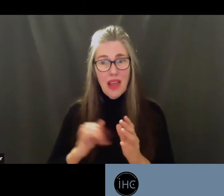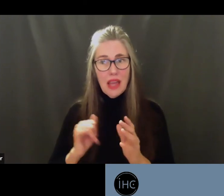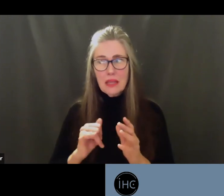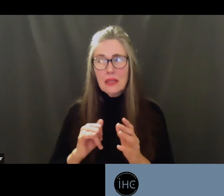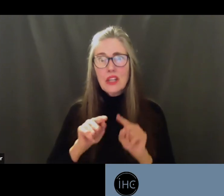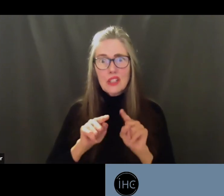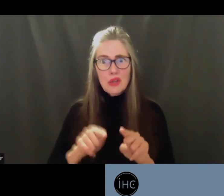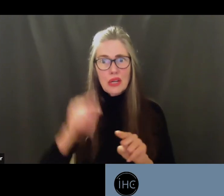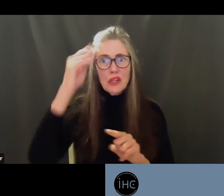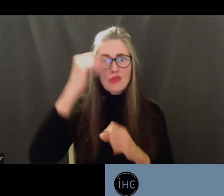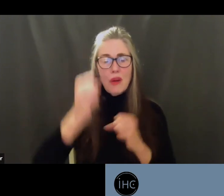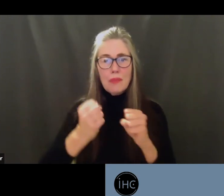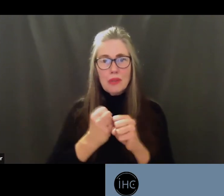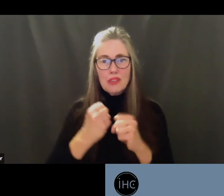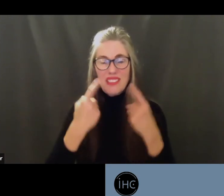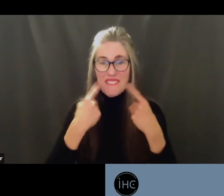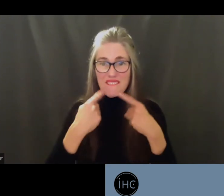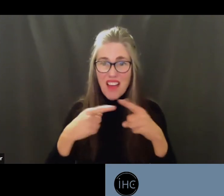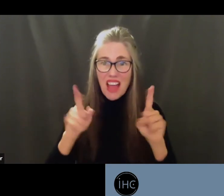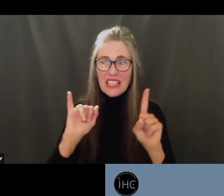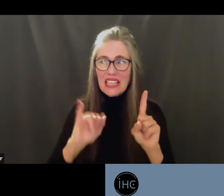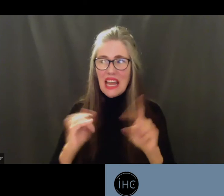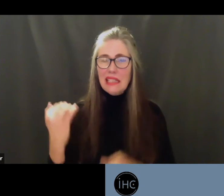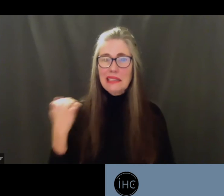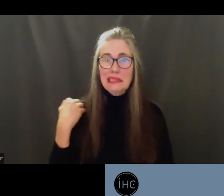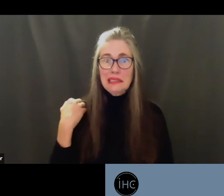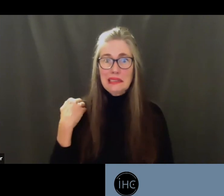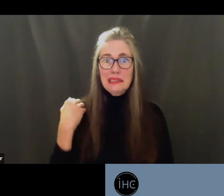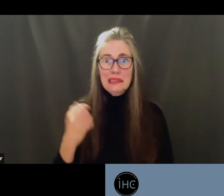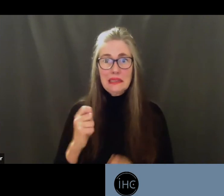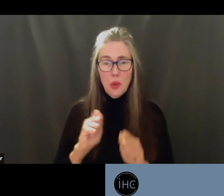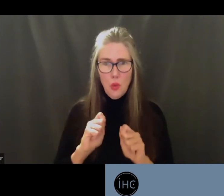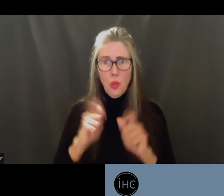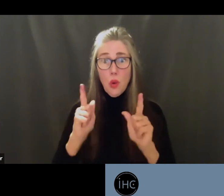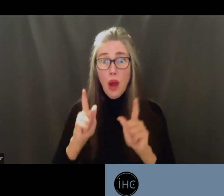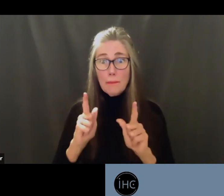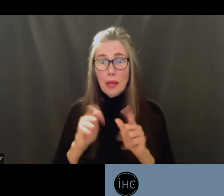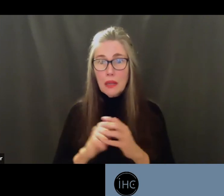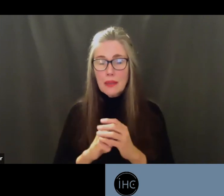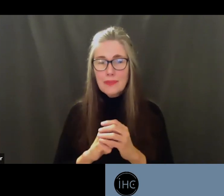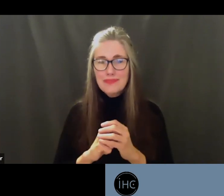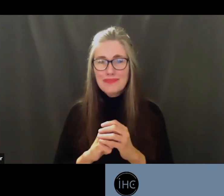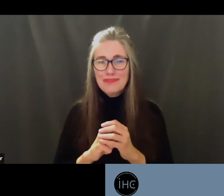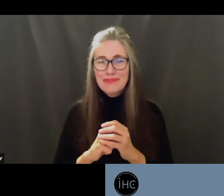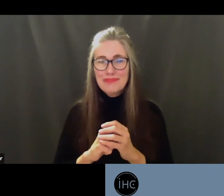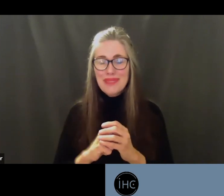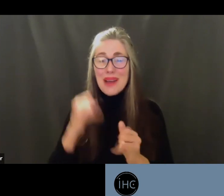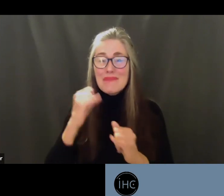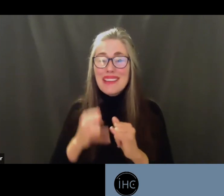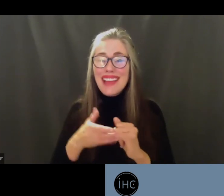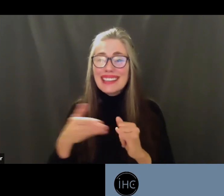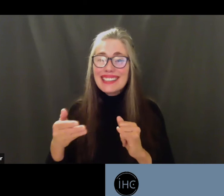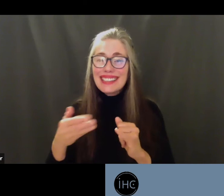Trump years. And so, but we also, to end on a happy note, we did something extremely